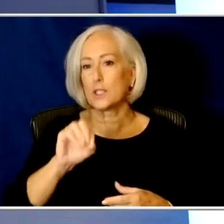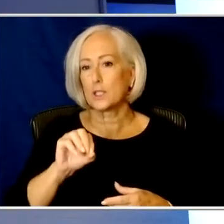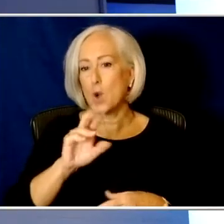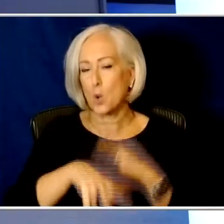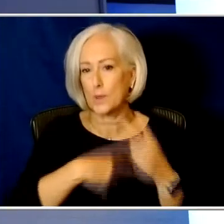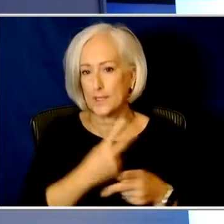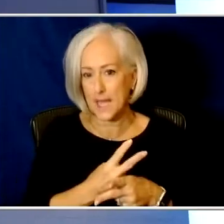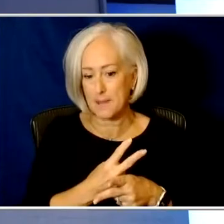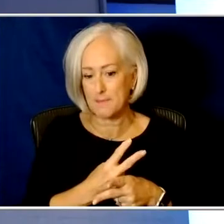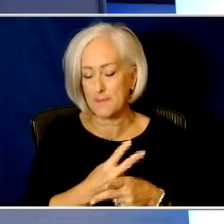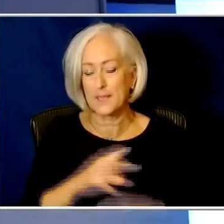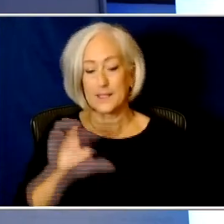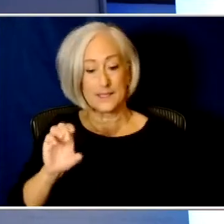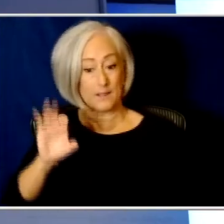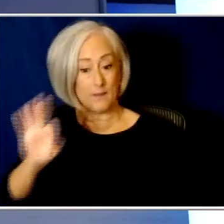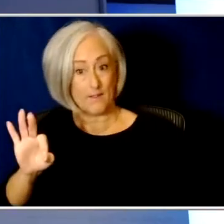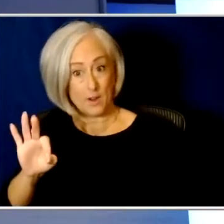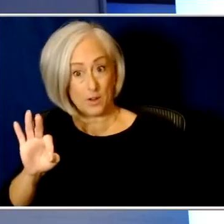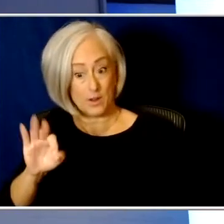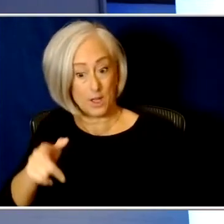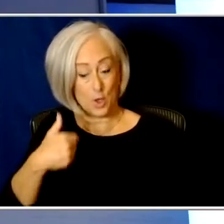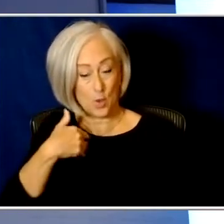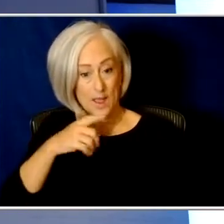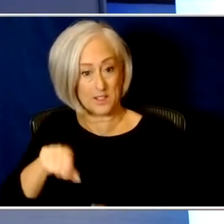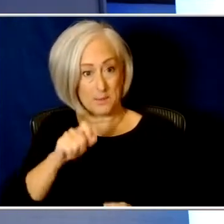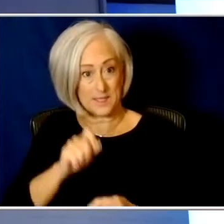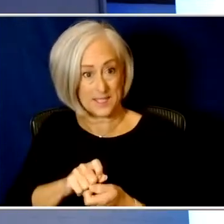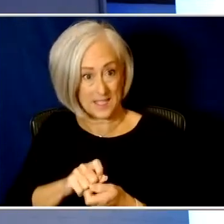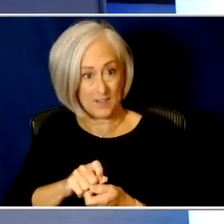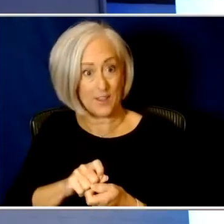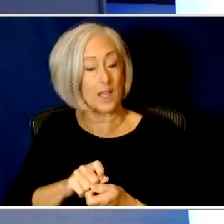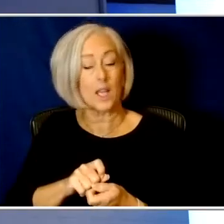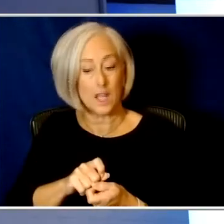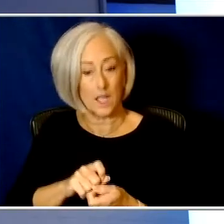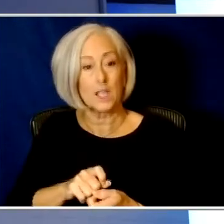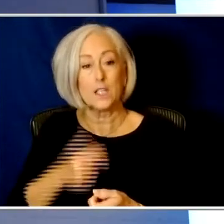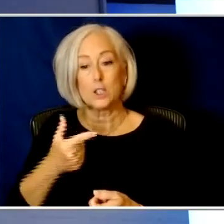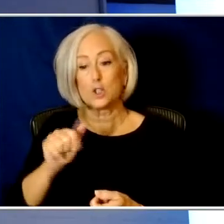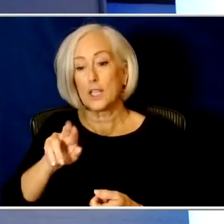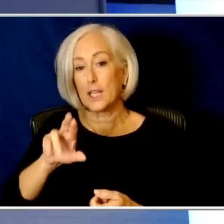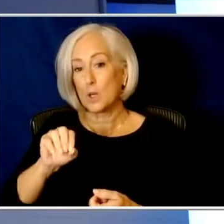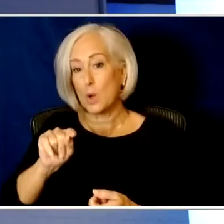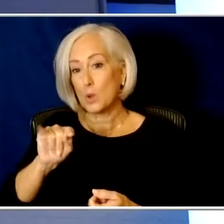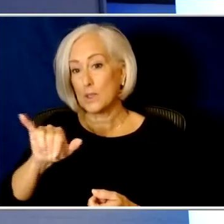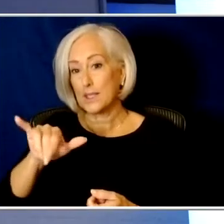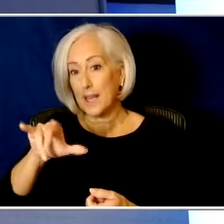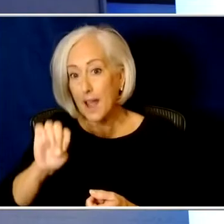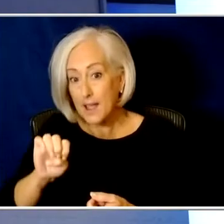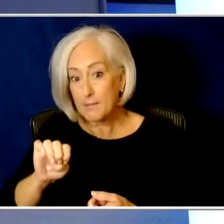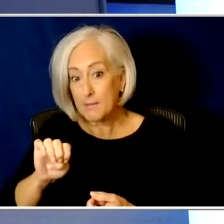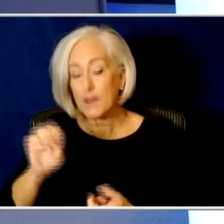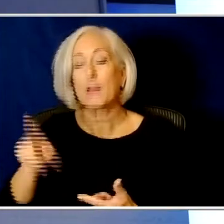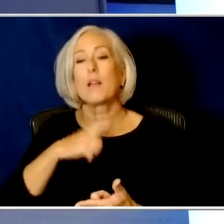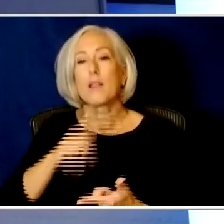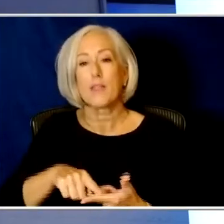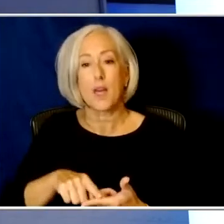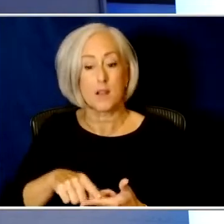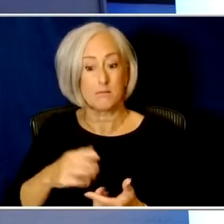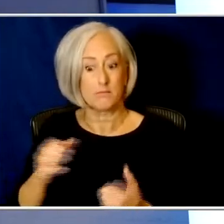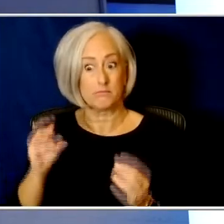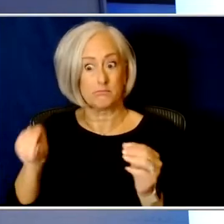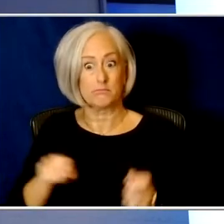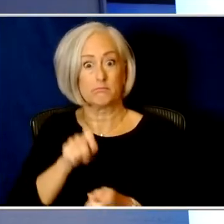milder, but a lot of them have been vaccinated as well. So again, you can still transmit, but that doesn't mean you're going to get really sick. The folks who are getting sick, the people still in